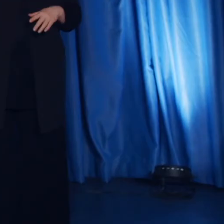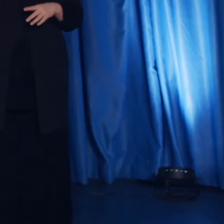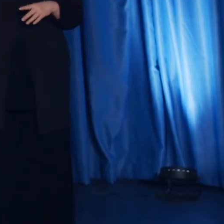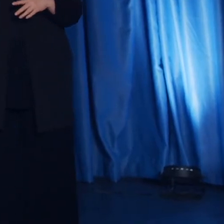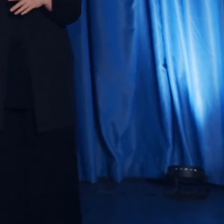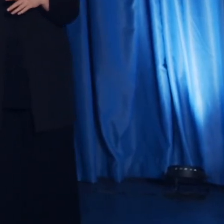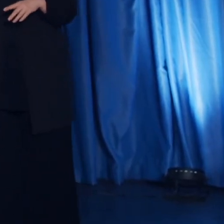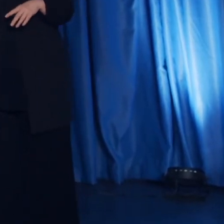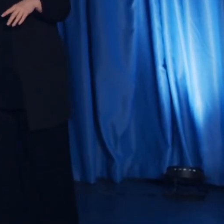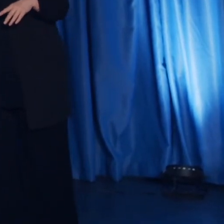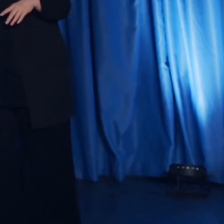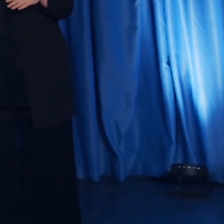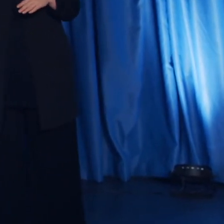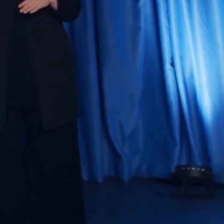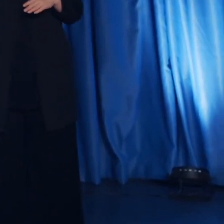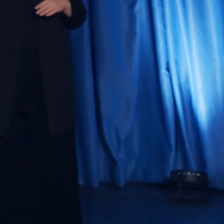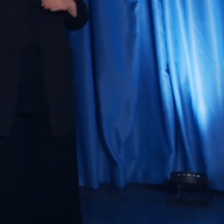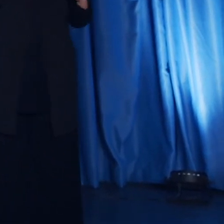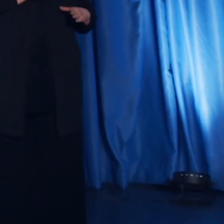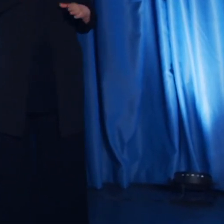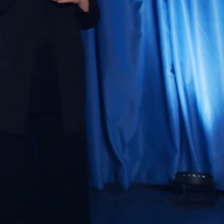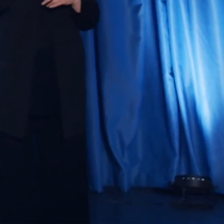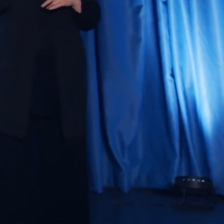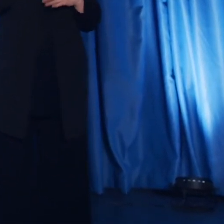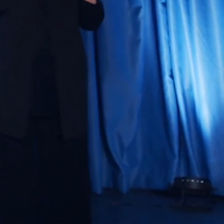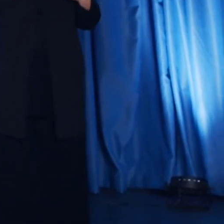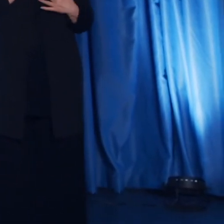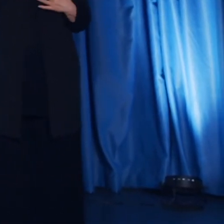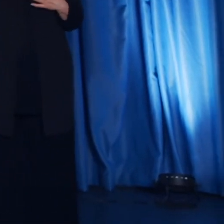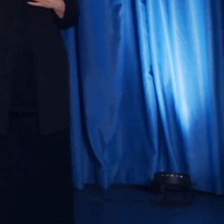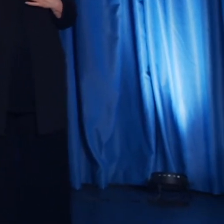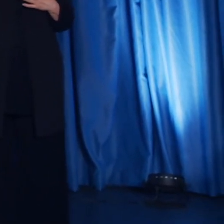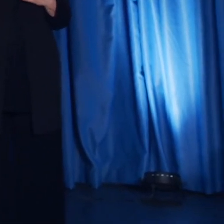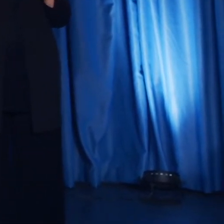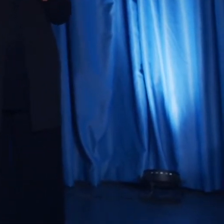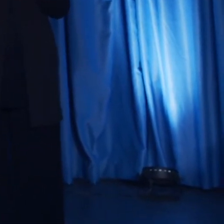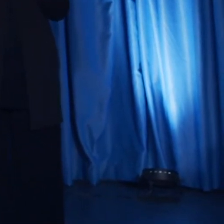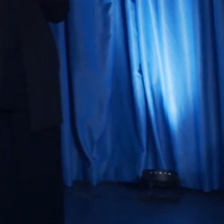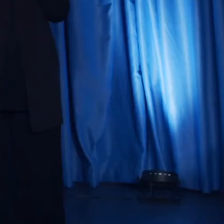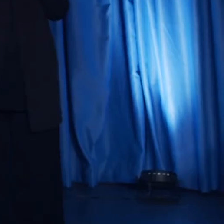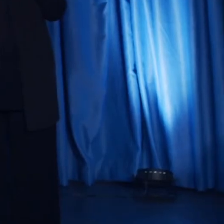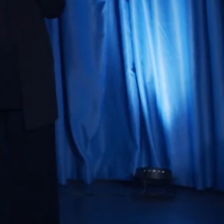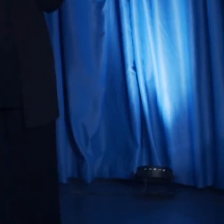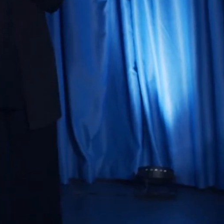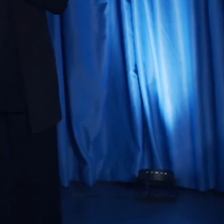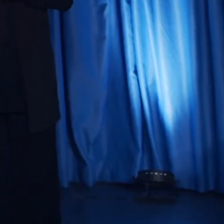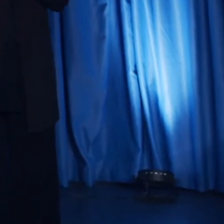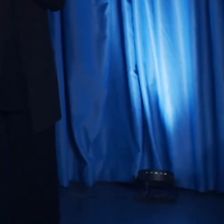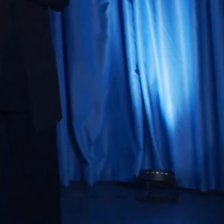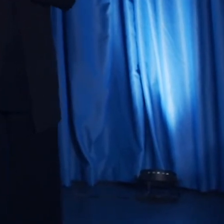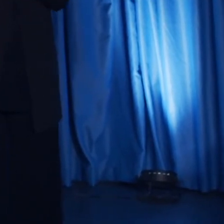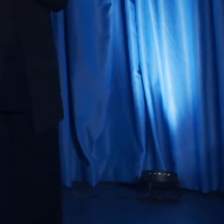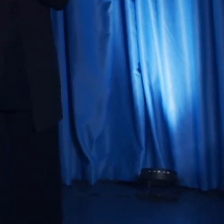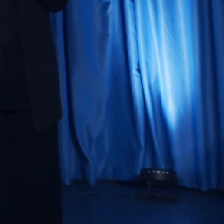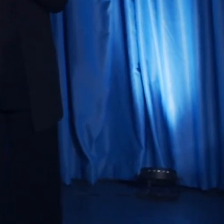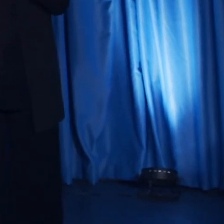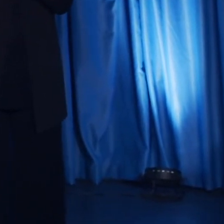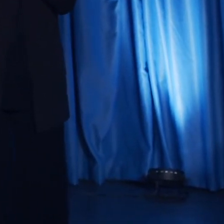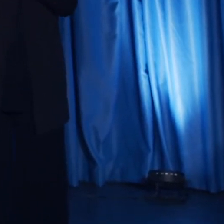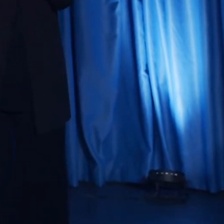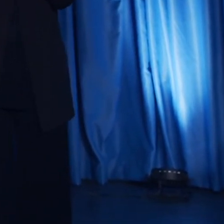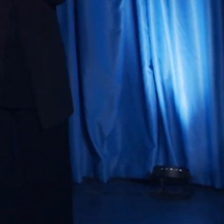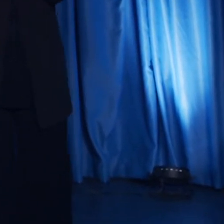relief grants to local artists. Those grants went to musicians, tattoo artists, photographers, makers,